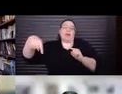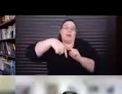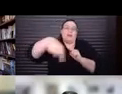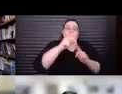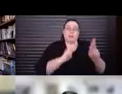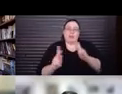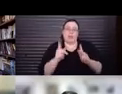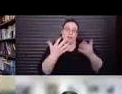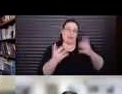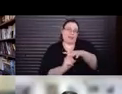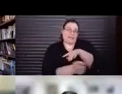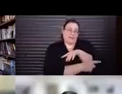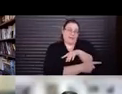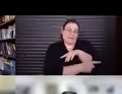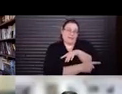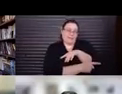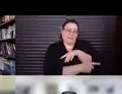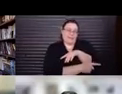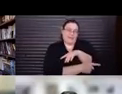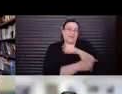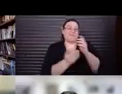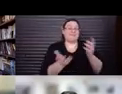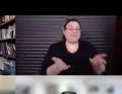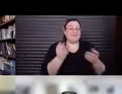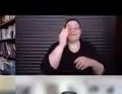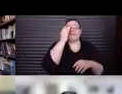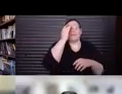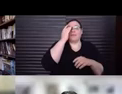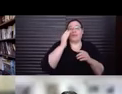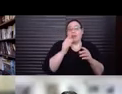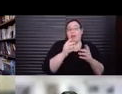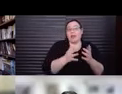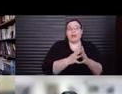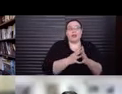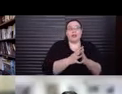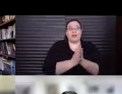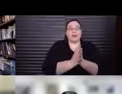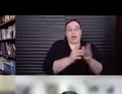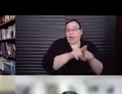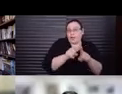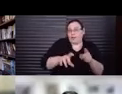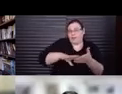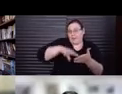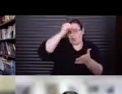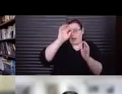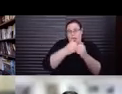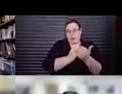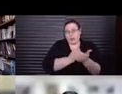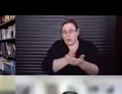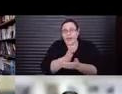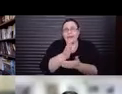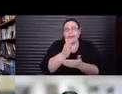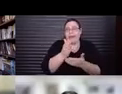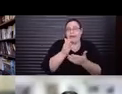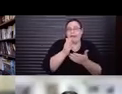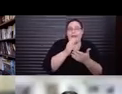left. And so, you know, I've also, you know, had to learn to navigate, you know, the archive,